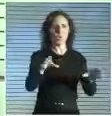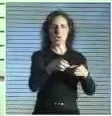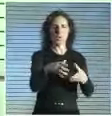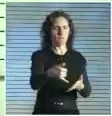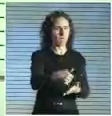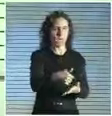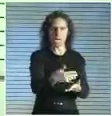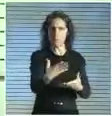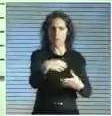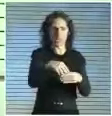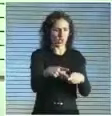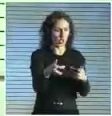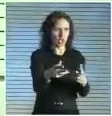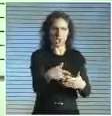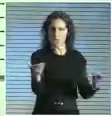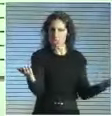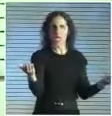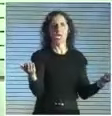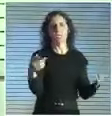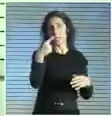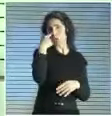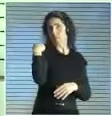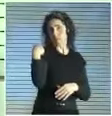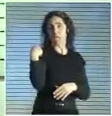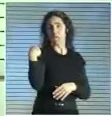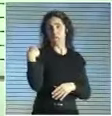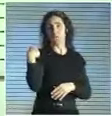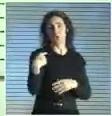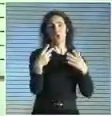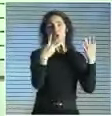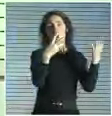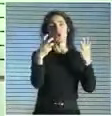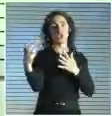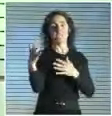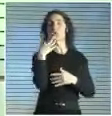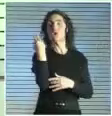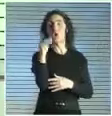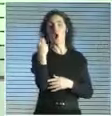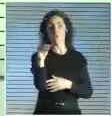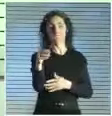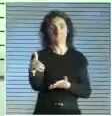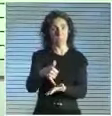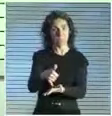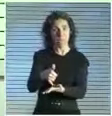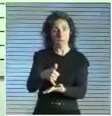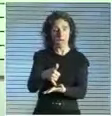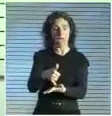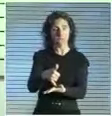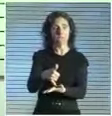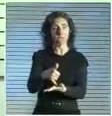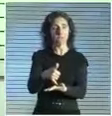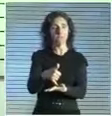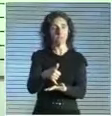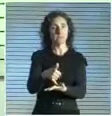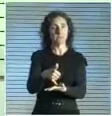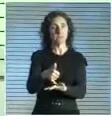last year 800 young people, vulnerable young people. We gave them training and we integrated them in our hotels. And together with the